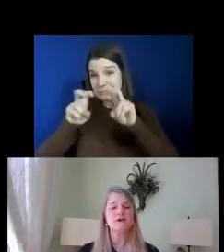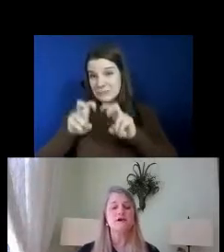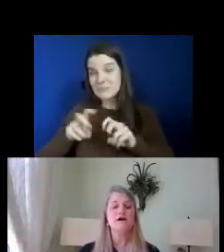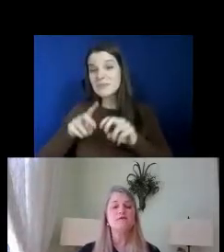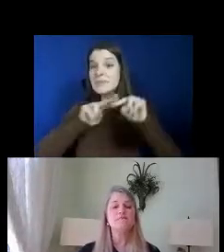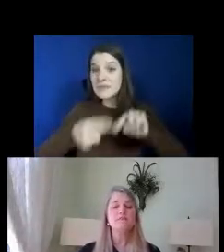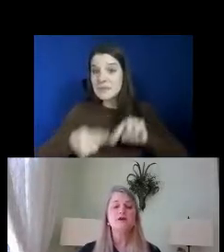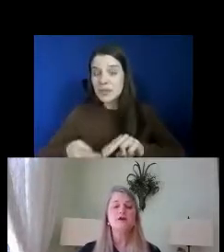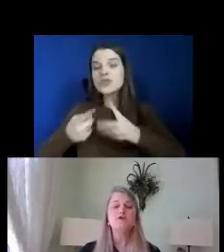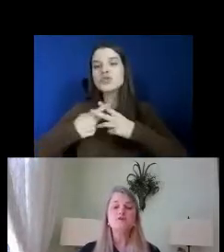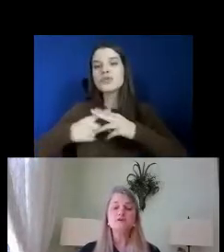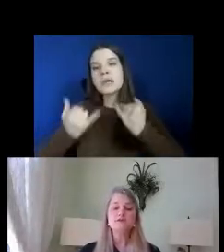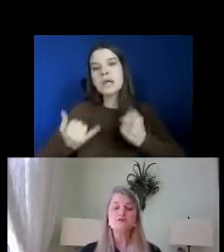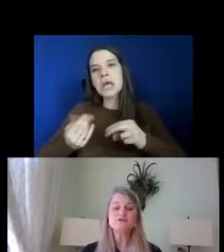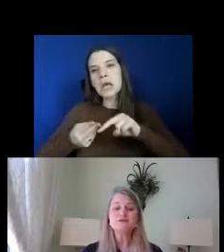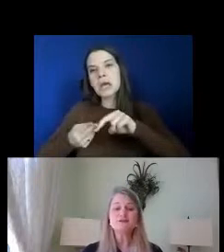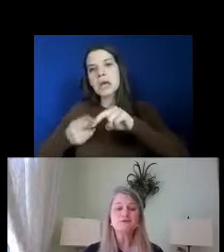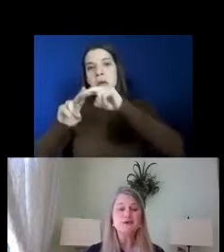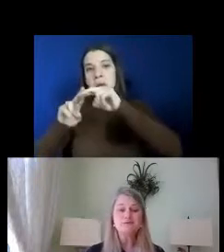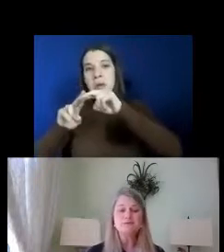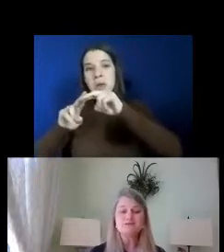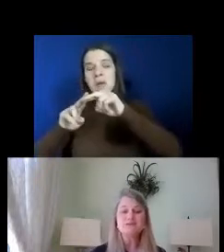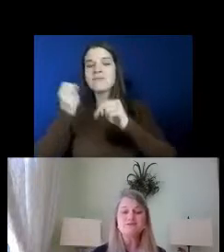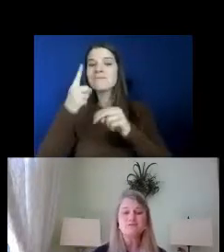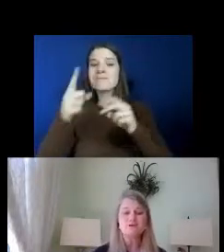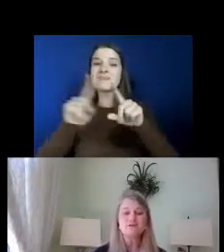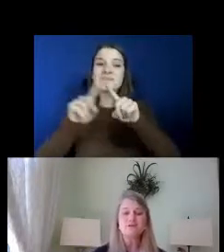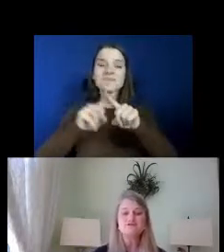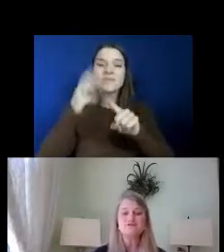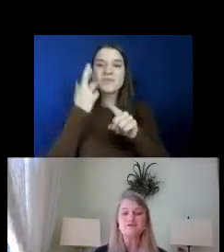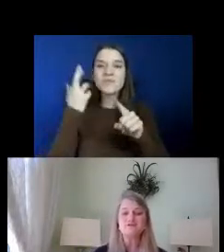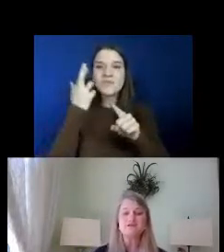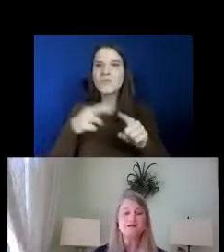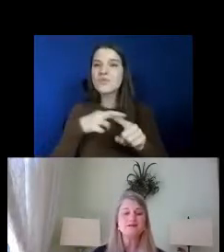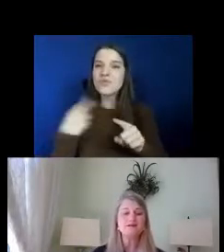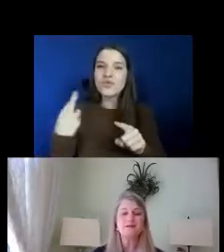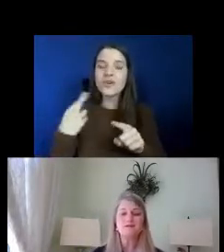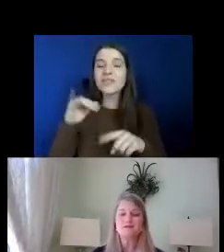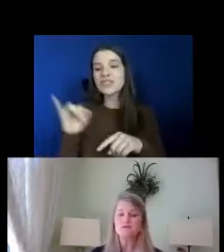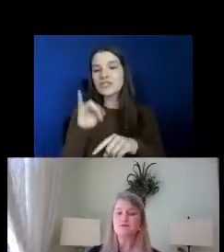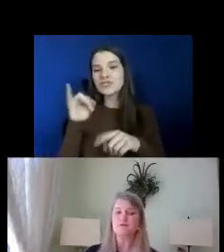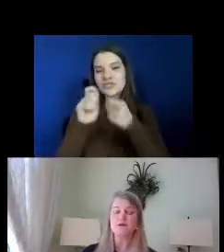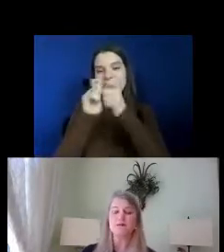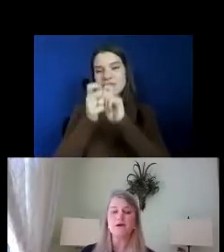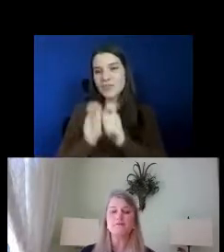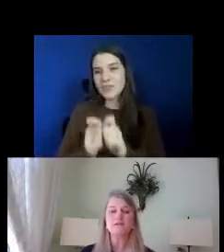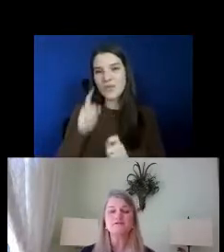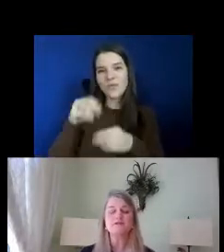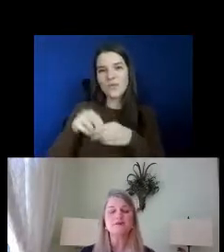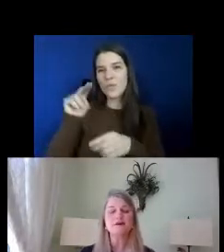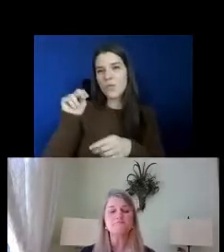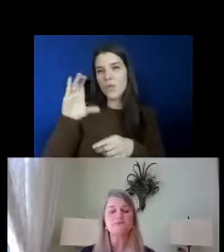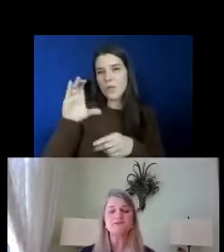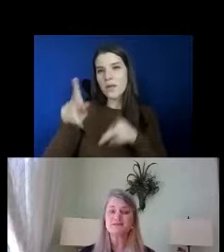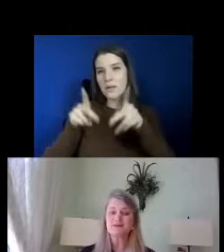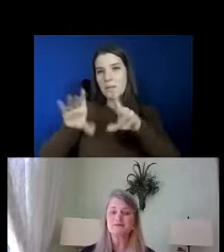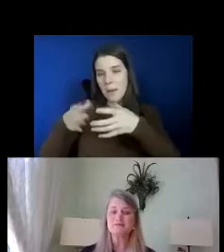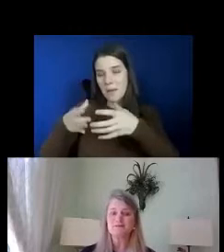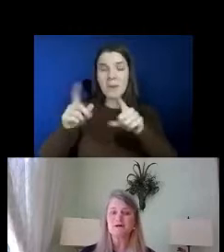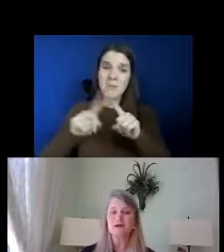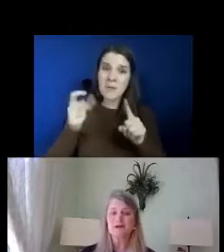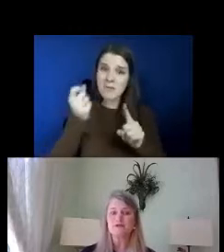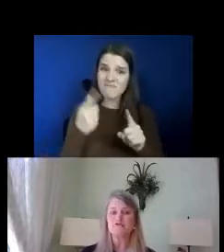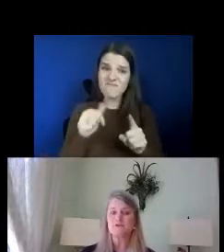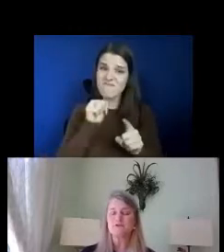rebound. Utilization differed by breast cancer risk and insurance status in this North Carolina population, but